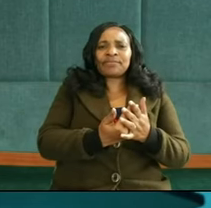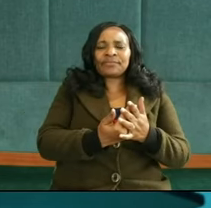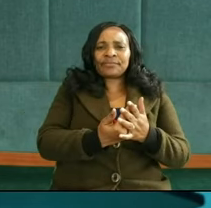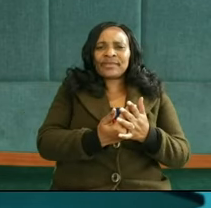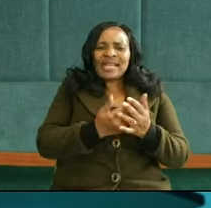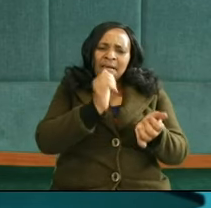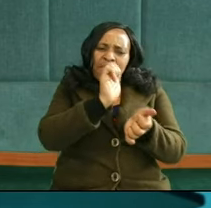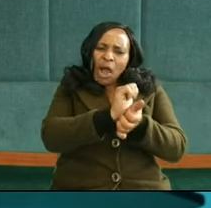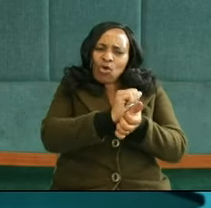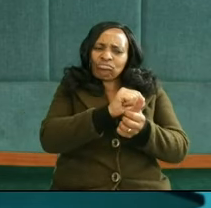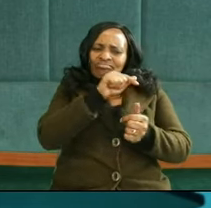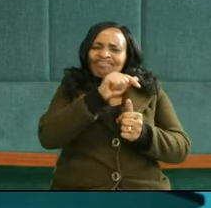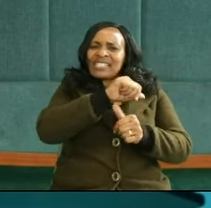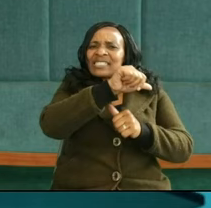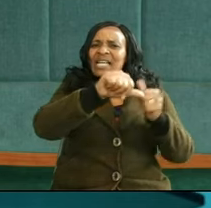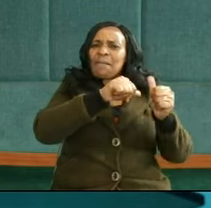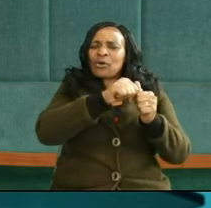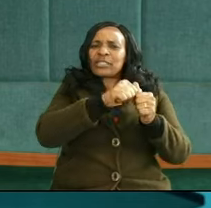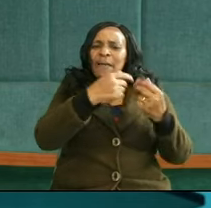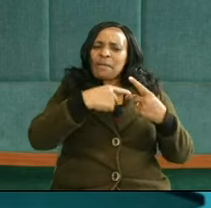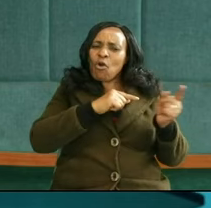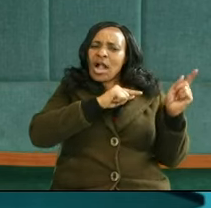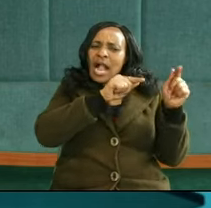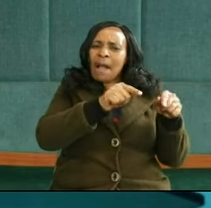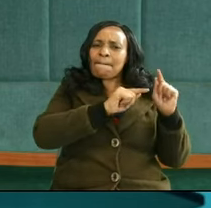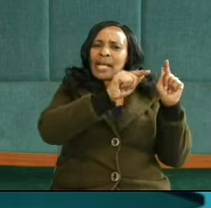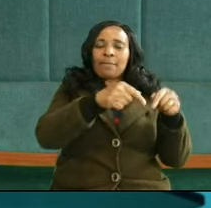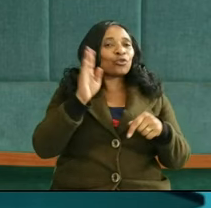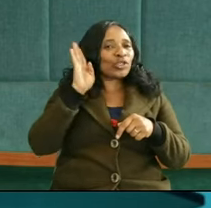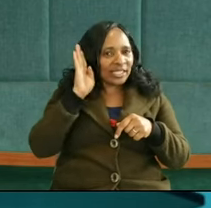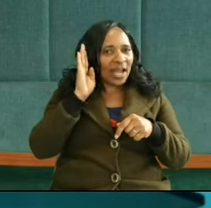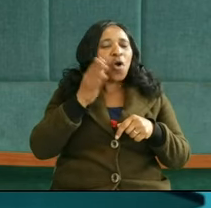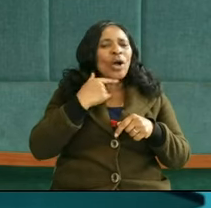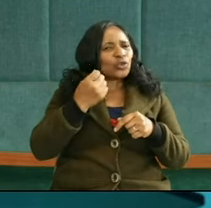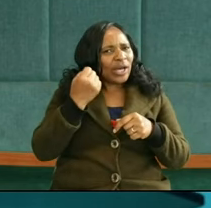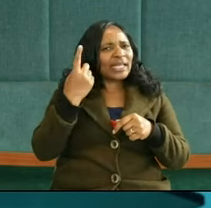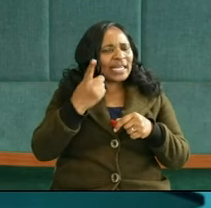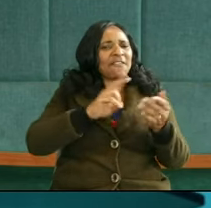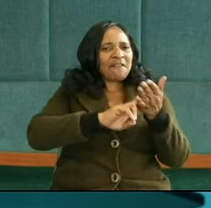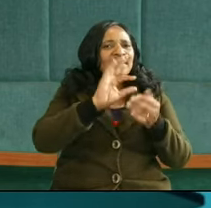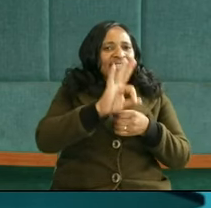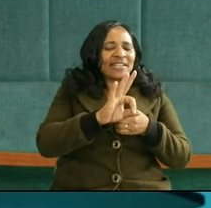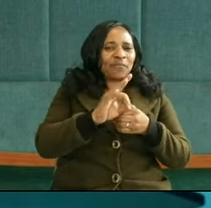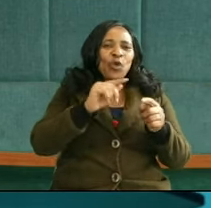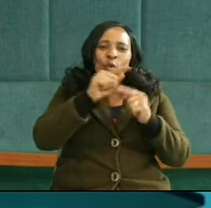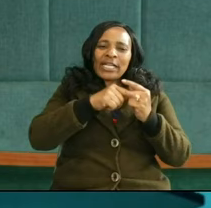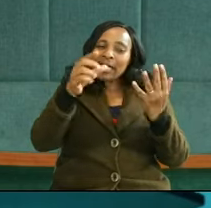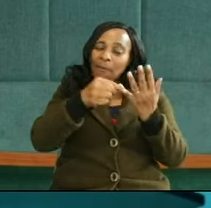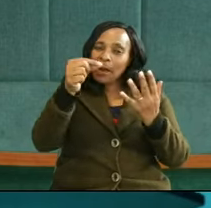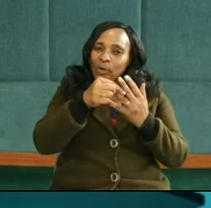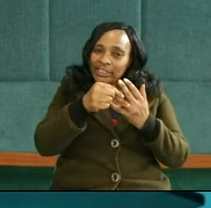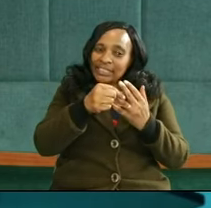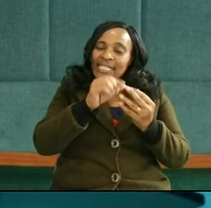is about, there are people who come to hear him. They want to understand. And verse 23 says, so when they had appointed him a